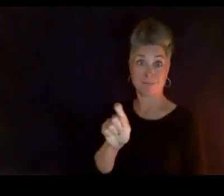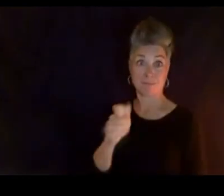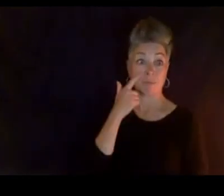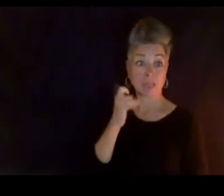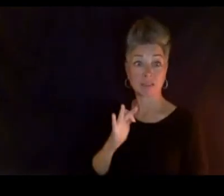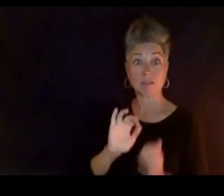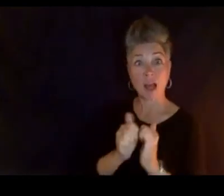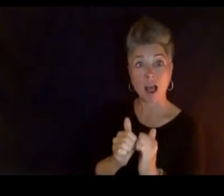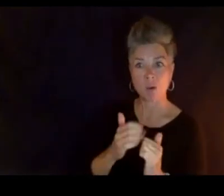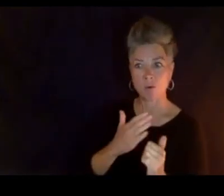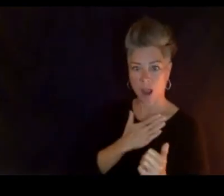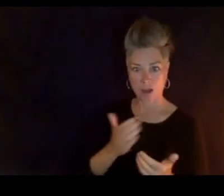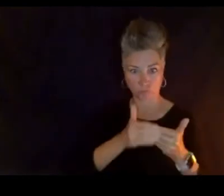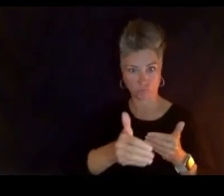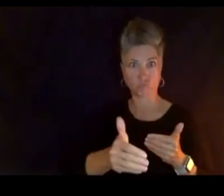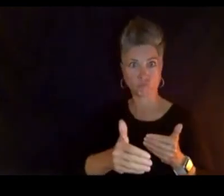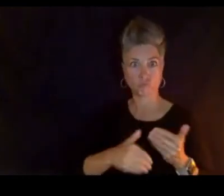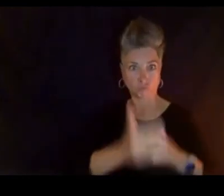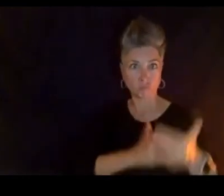not acting as anything.